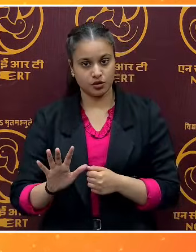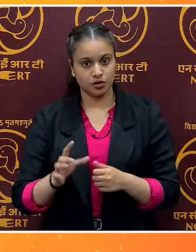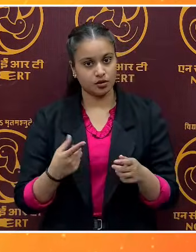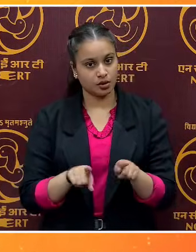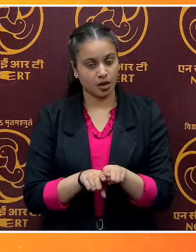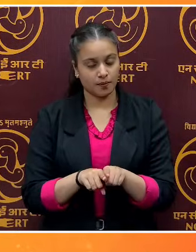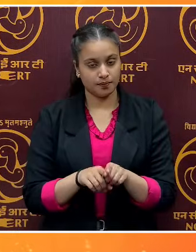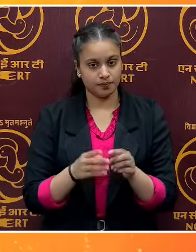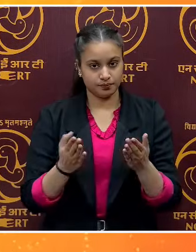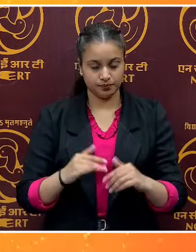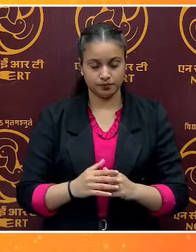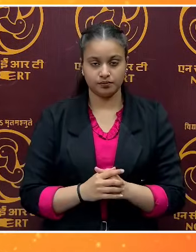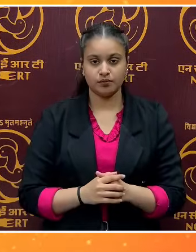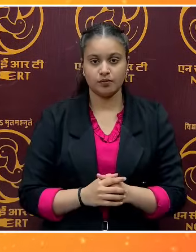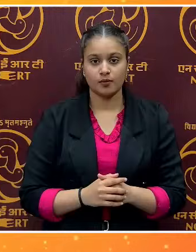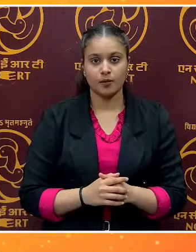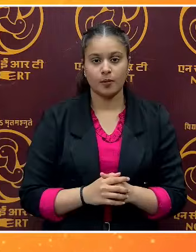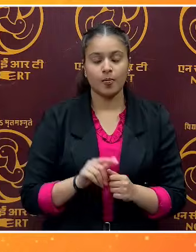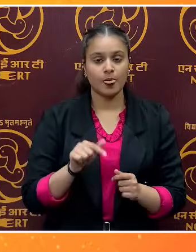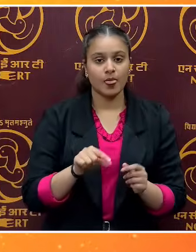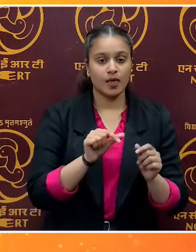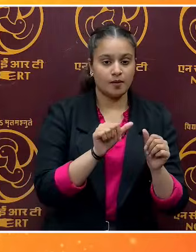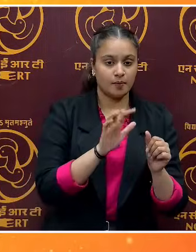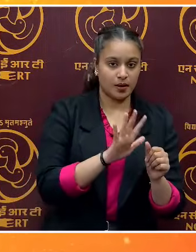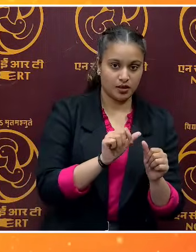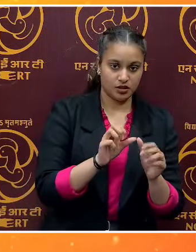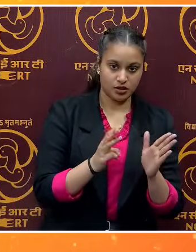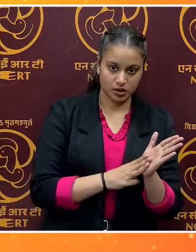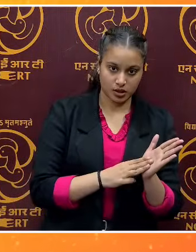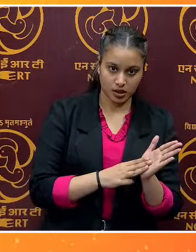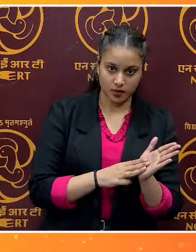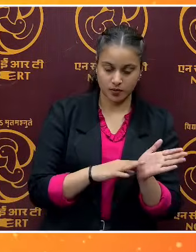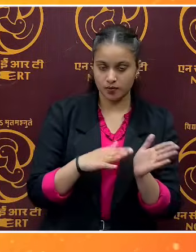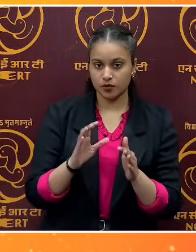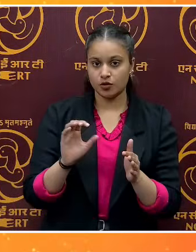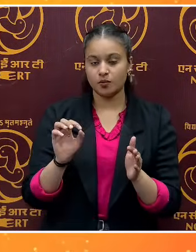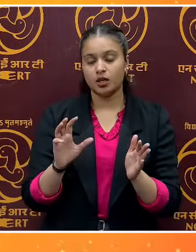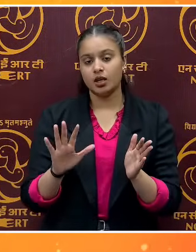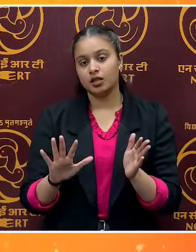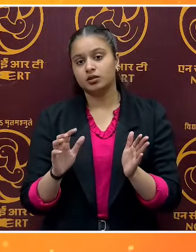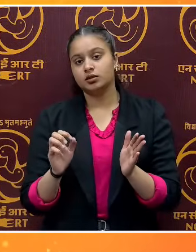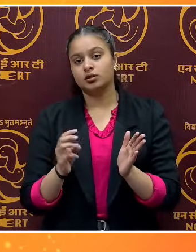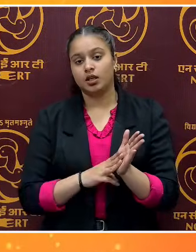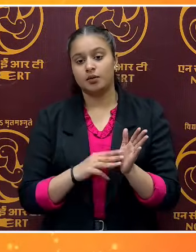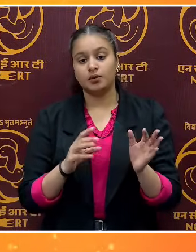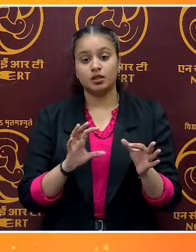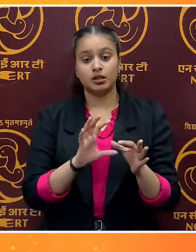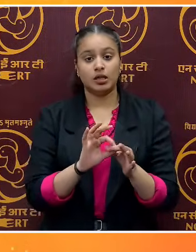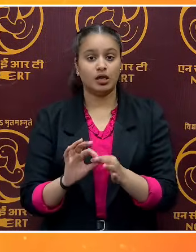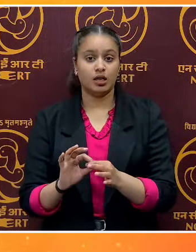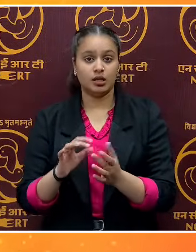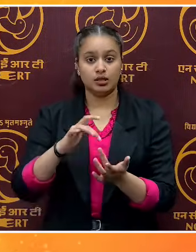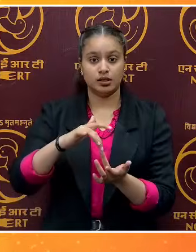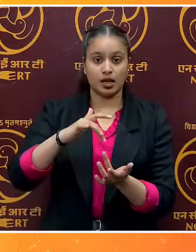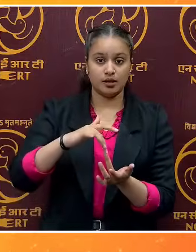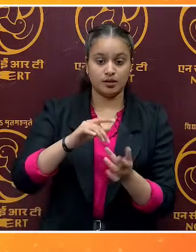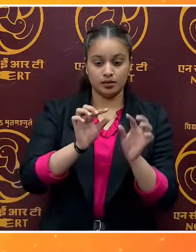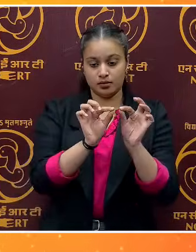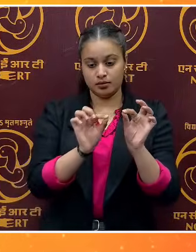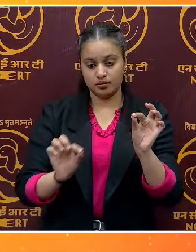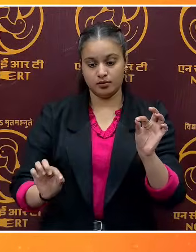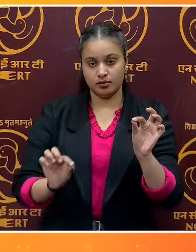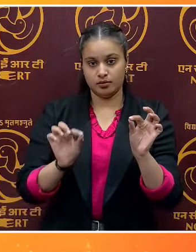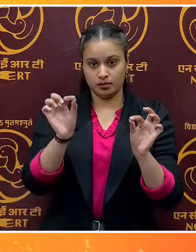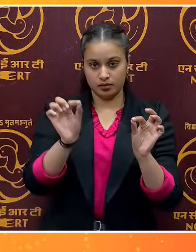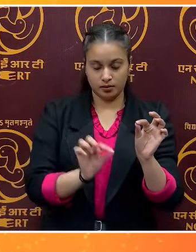centimeters. Here also I have marked 5 centimeters and 5, and by joining the center lines